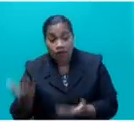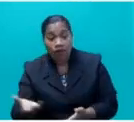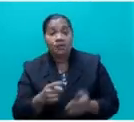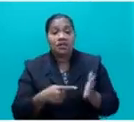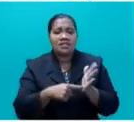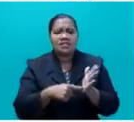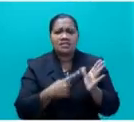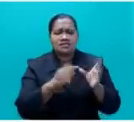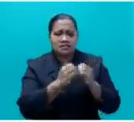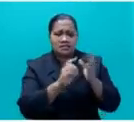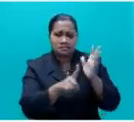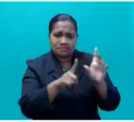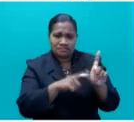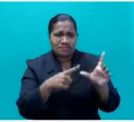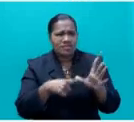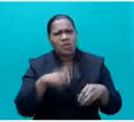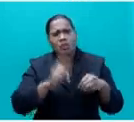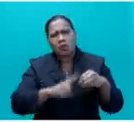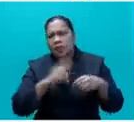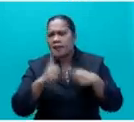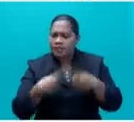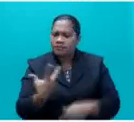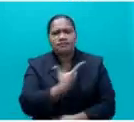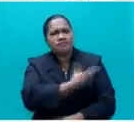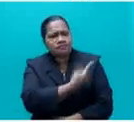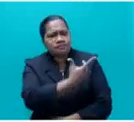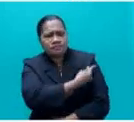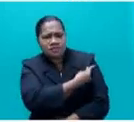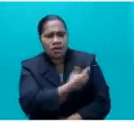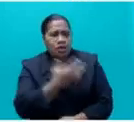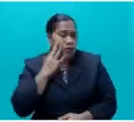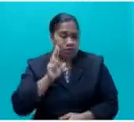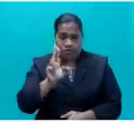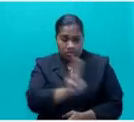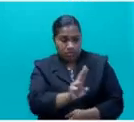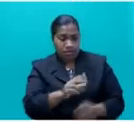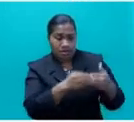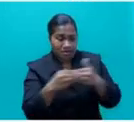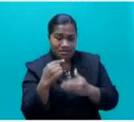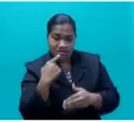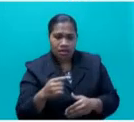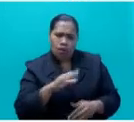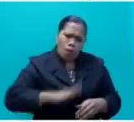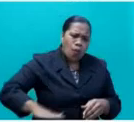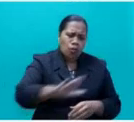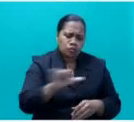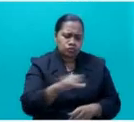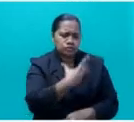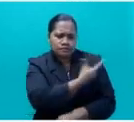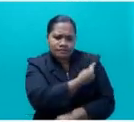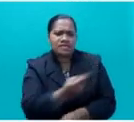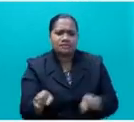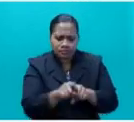Tambuya is saying that, questioning about vaccination in markets, when her leader is saying that everybody should get vaccinated, including children, but she, on